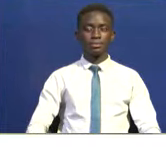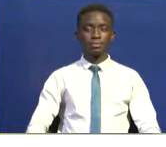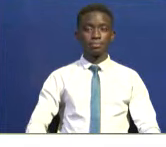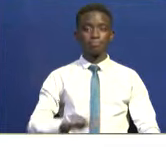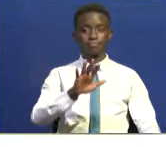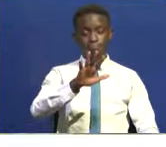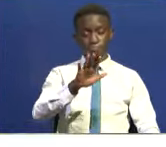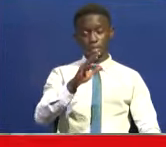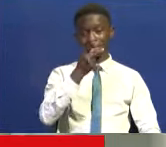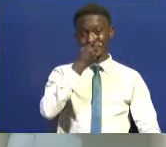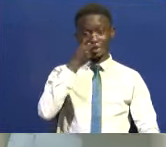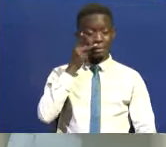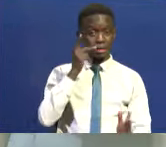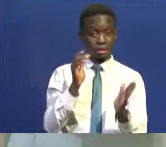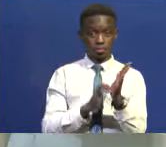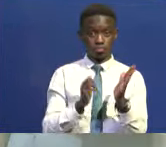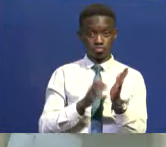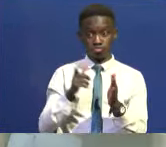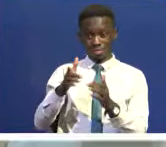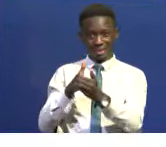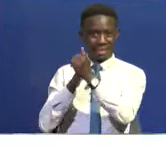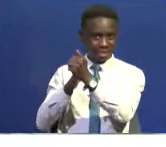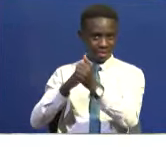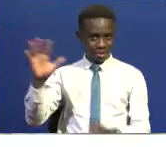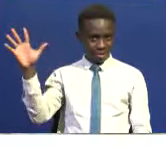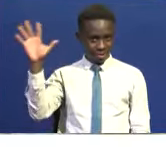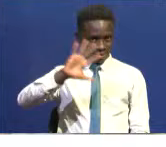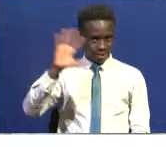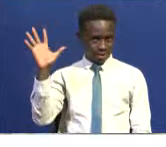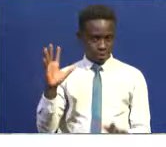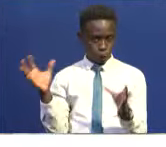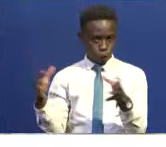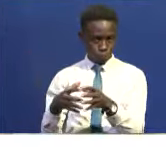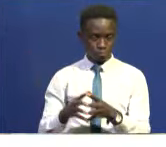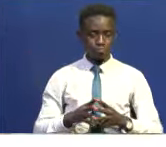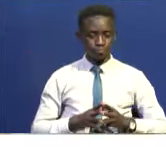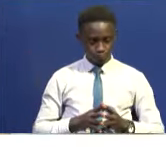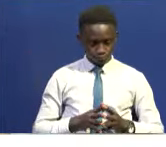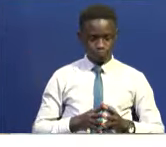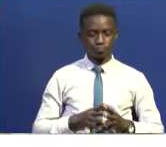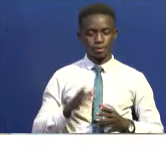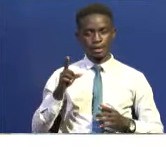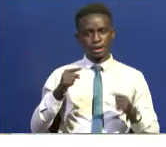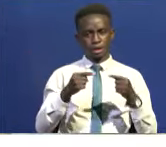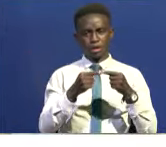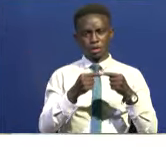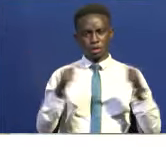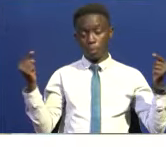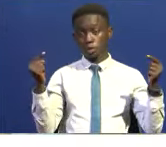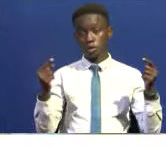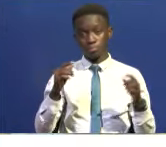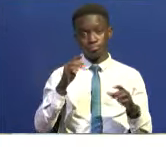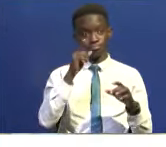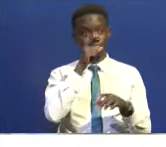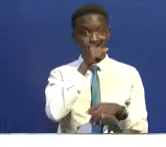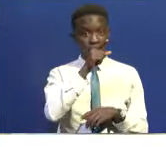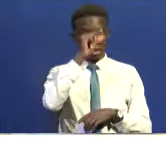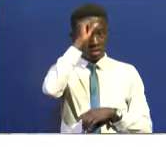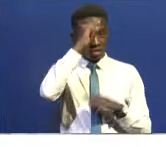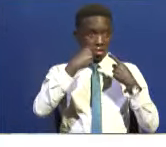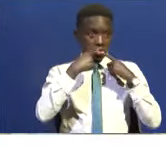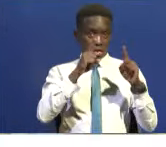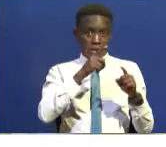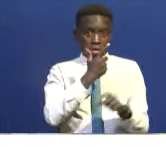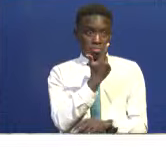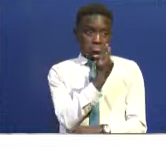Now, Wiper Party leader Kalonzo Musyoka has opposed the planned nationwide vaccination of cattle, terming it as heinous,